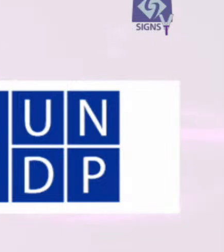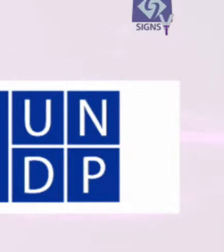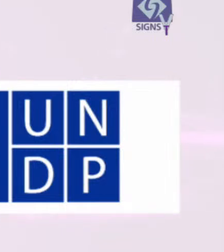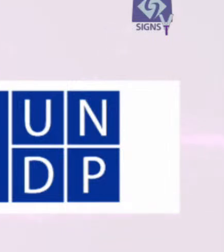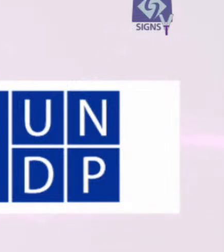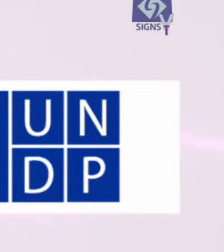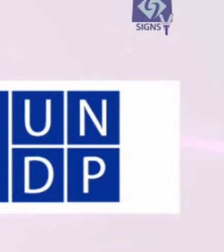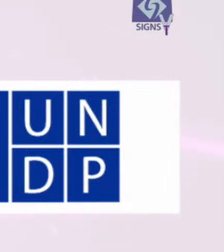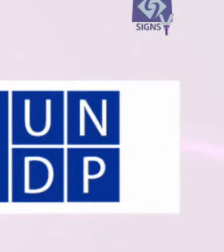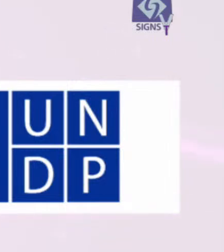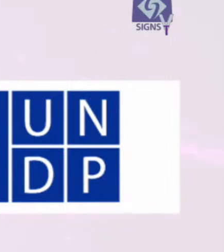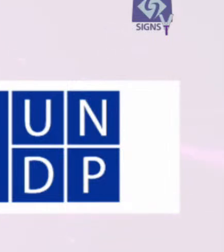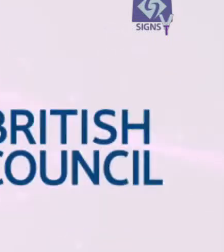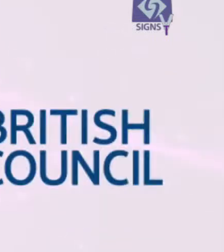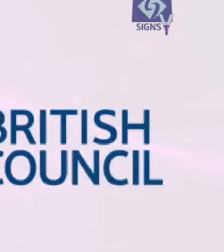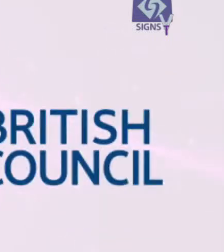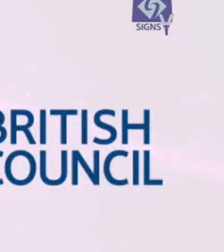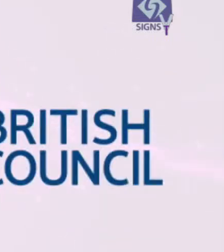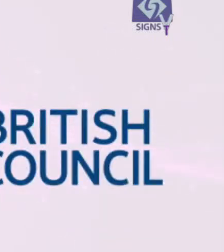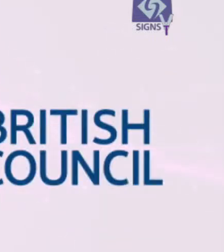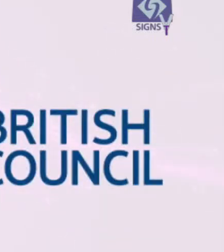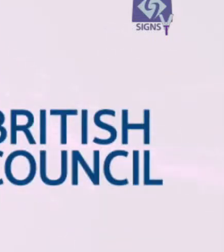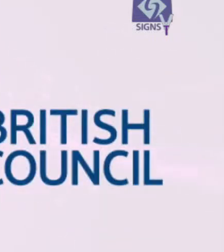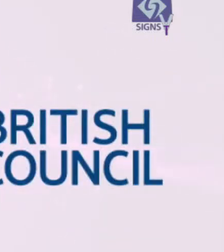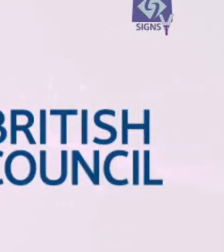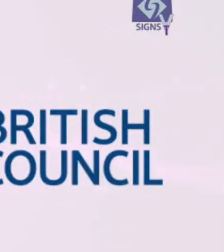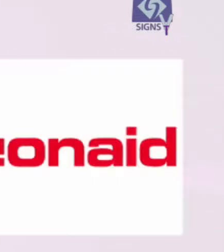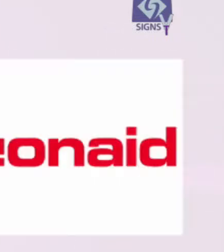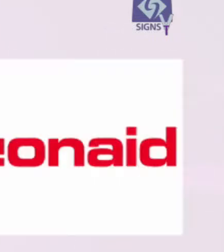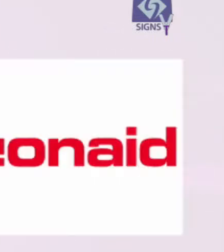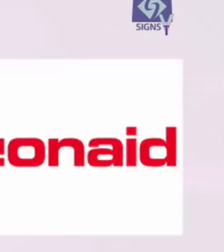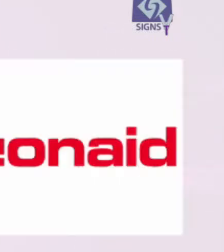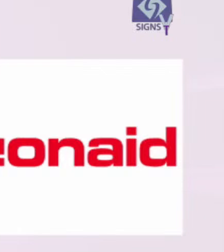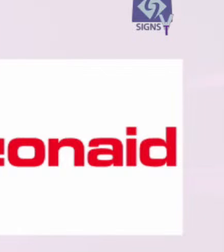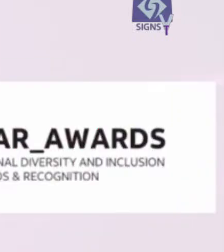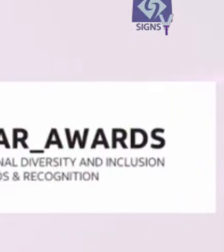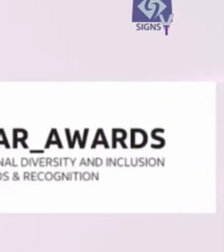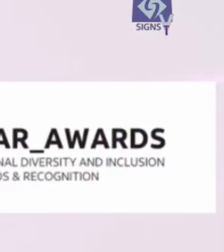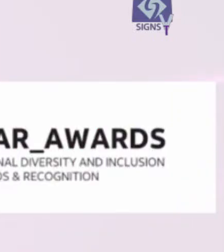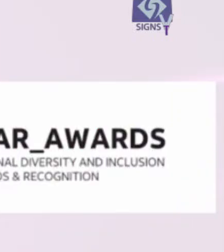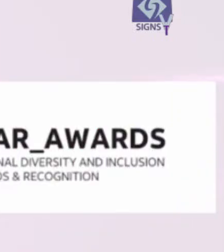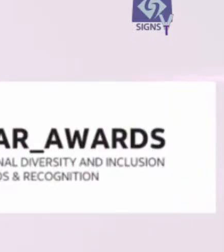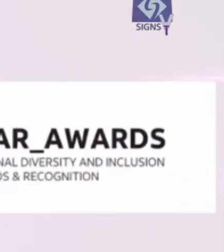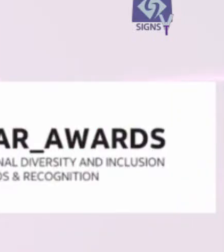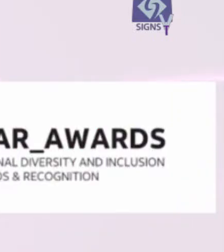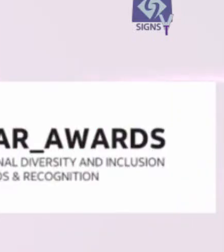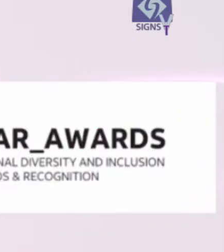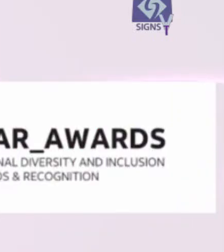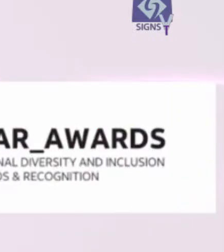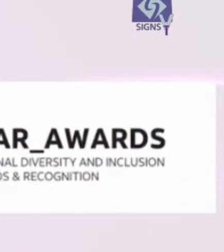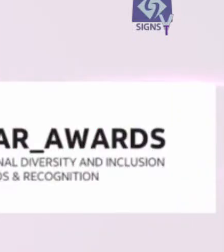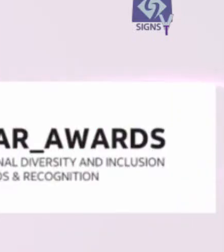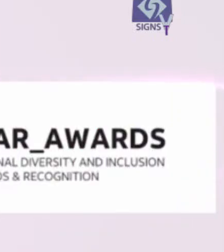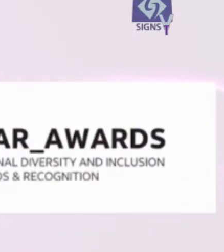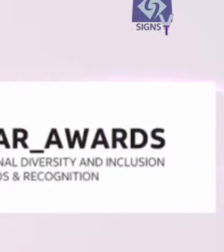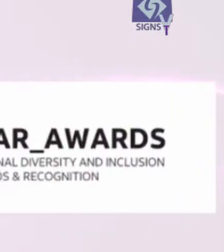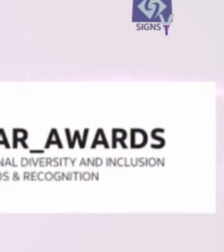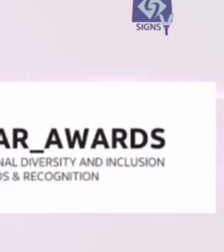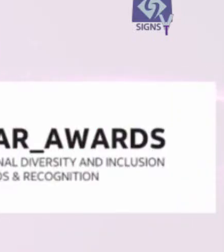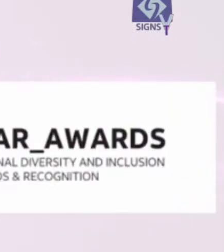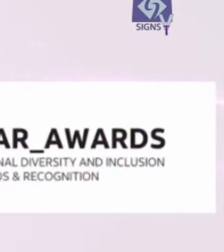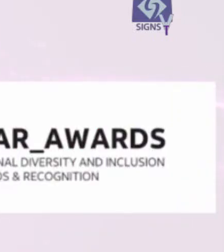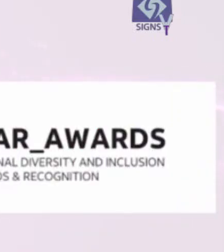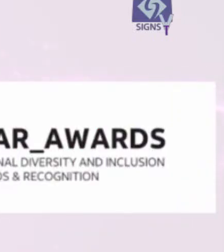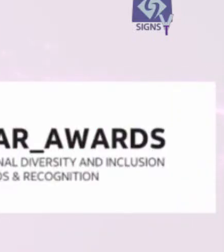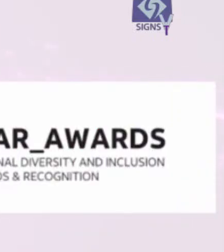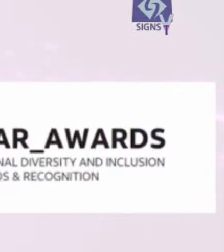the UNDP, British Council and ActionAid. 2019 Disability Inclusion